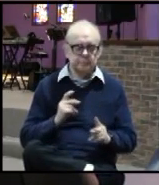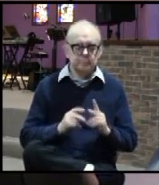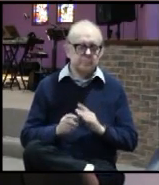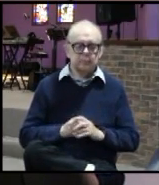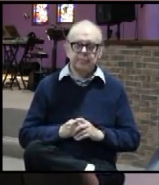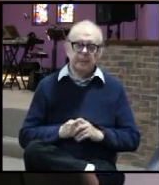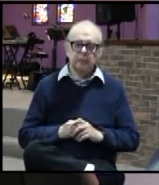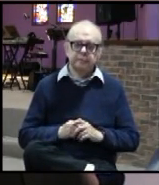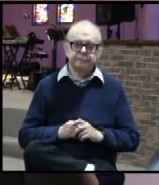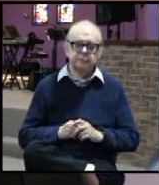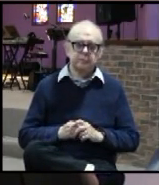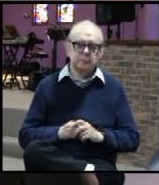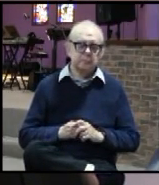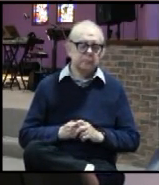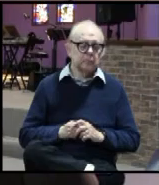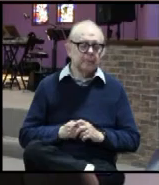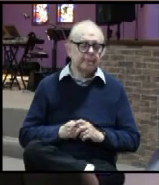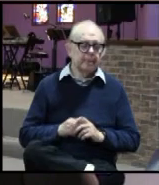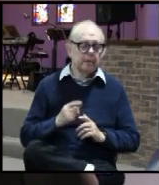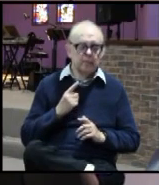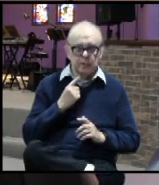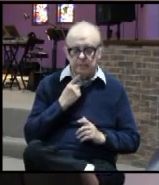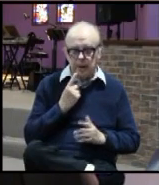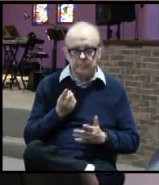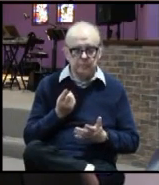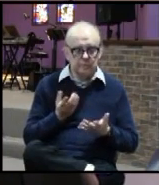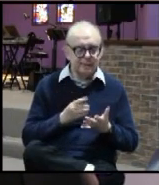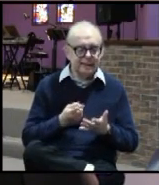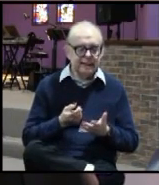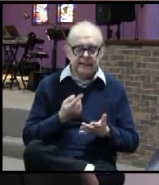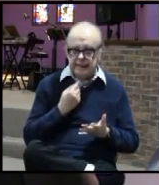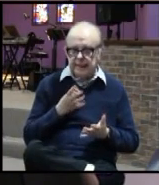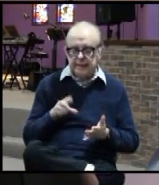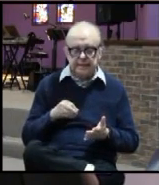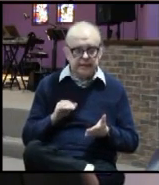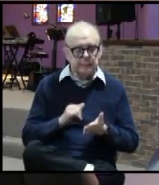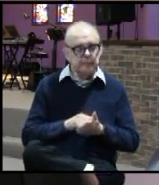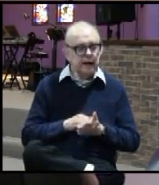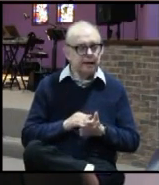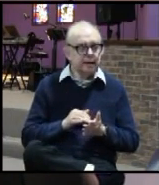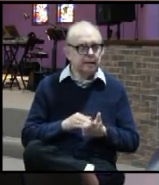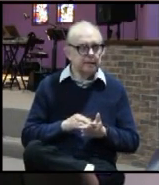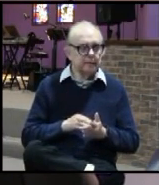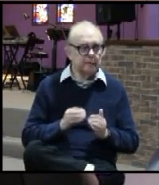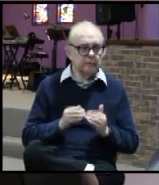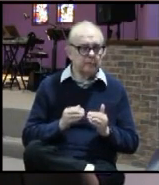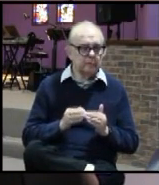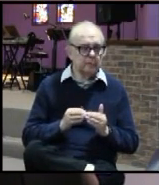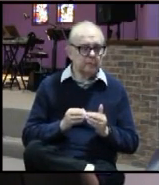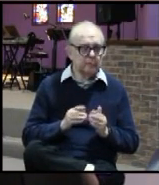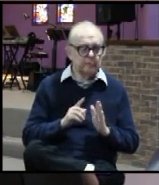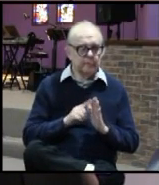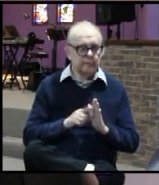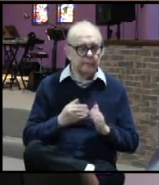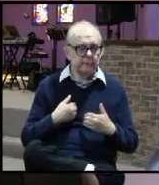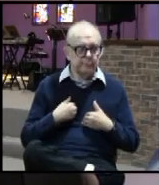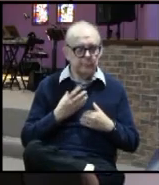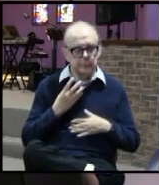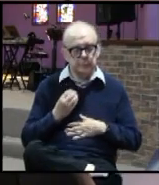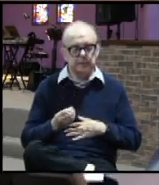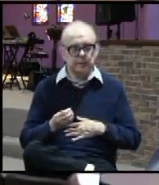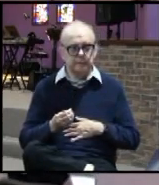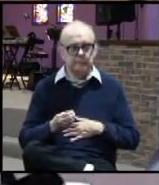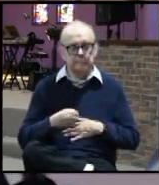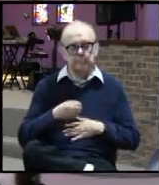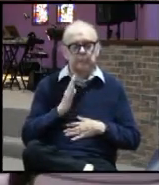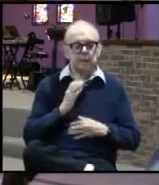wish we could have brought it back. The words we said. But let me say this to you. Even in those moments that you're going through,